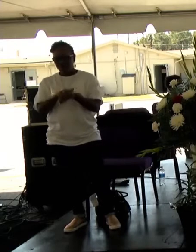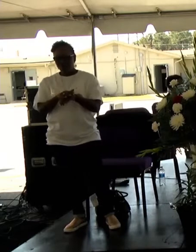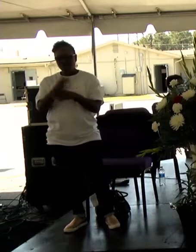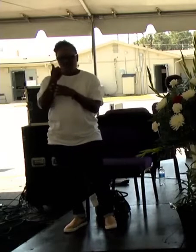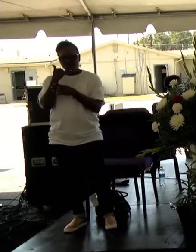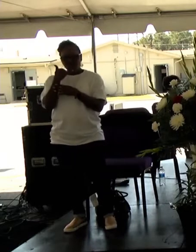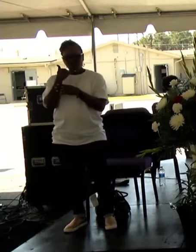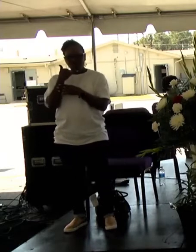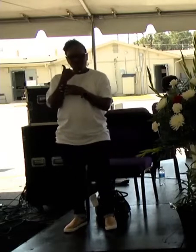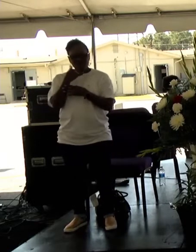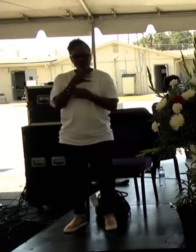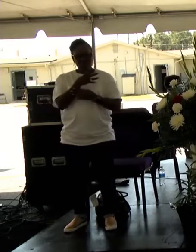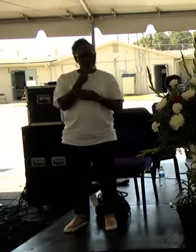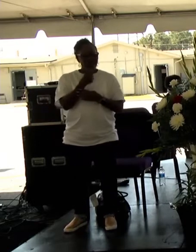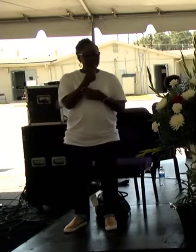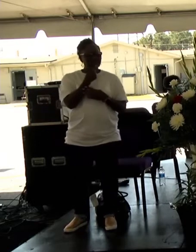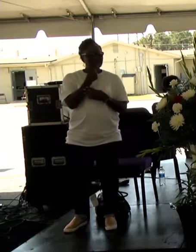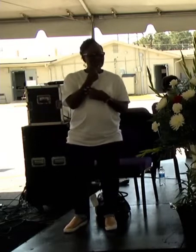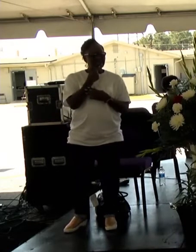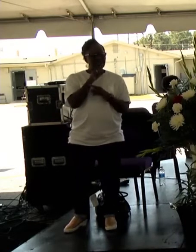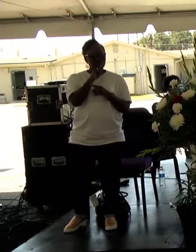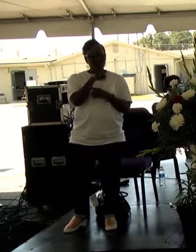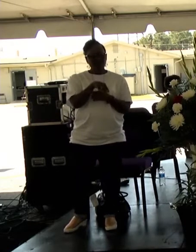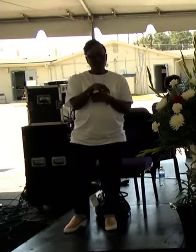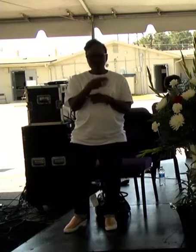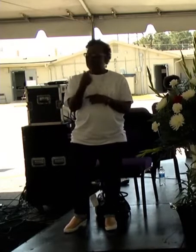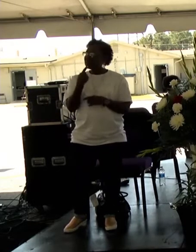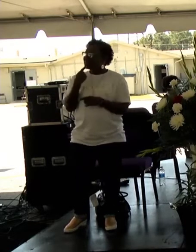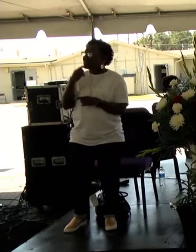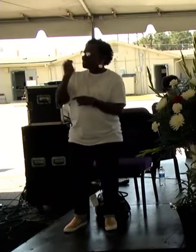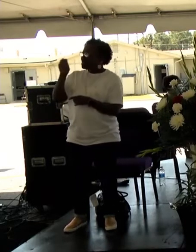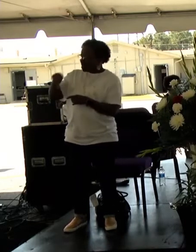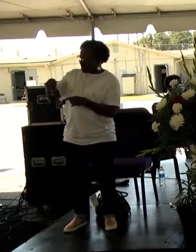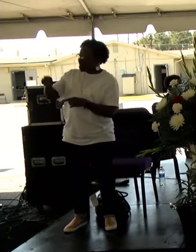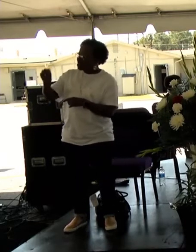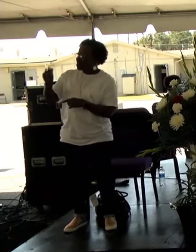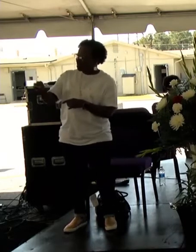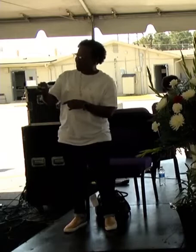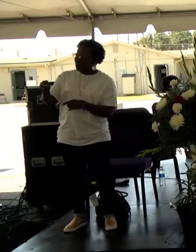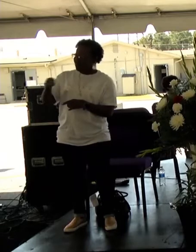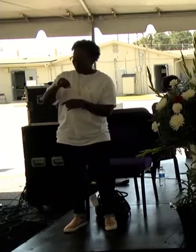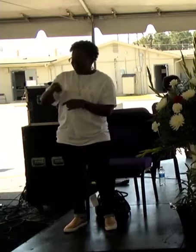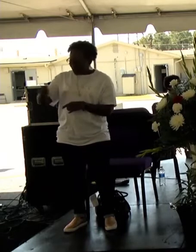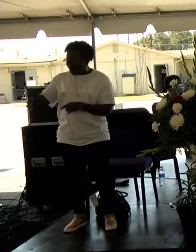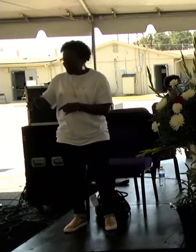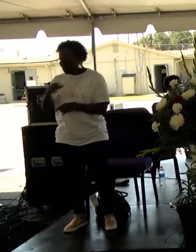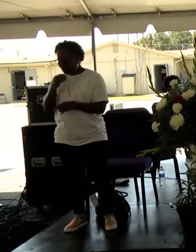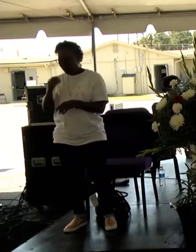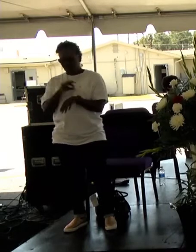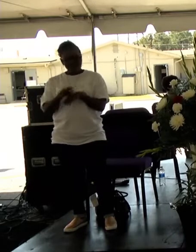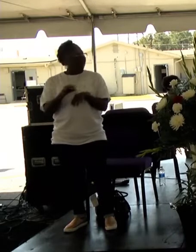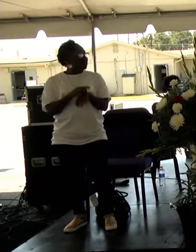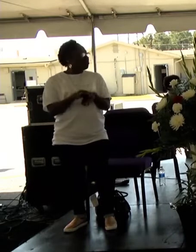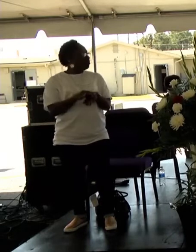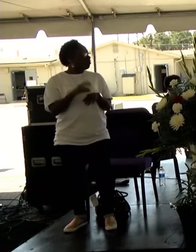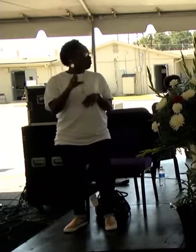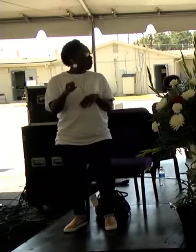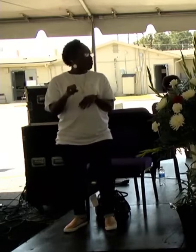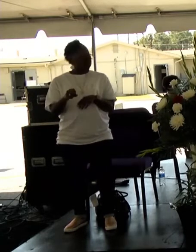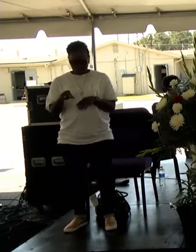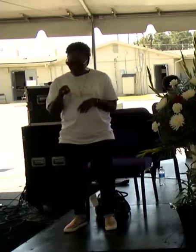went back to her original order. She said, "What did you receive?" I said, "Epsom salt and foot scrub." She said to me,